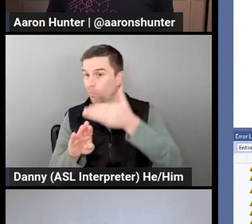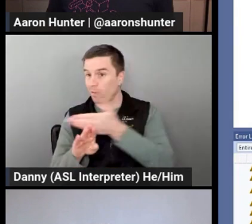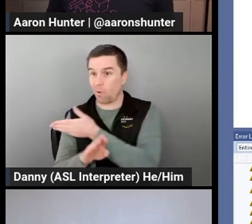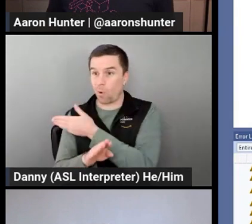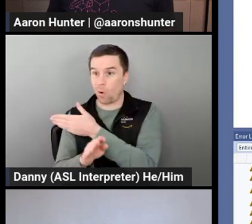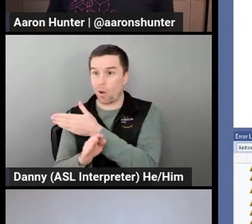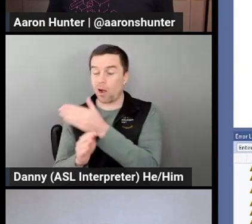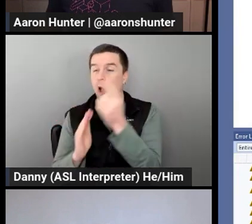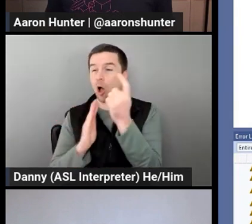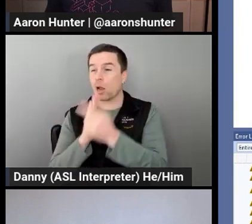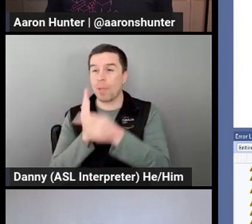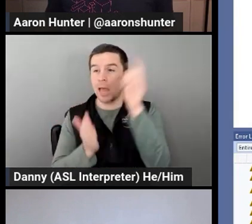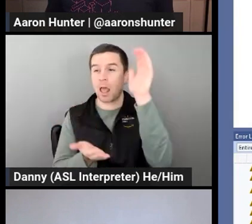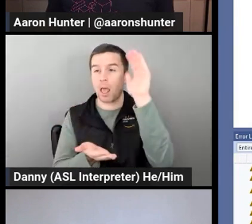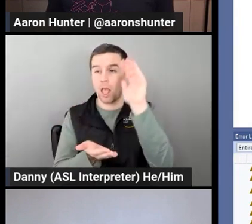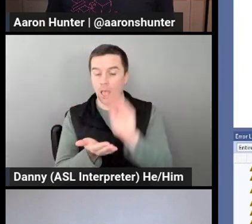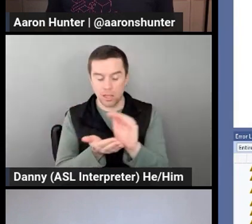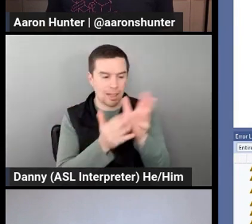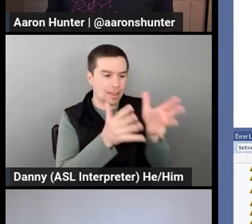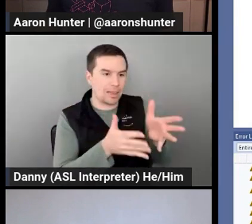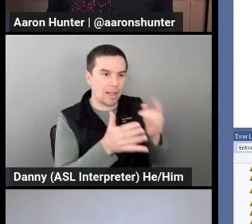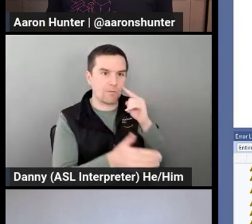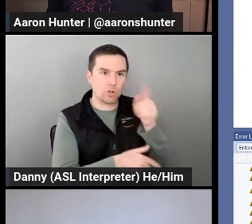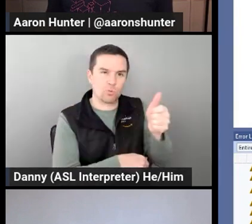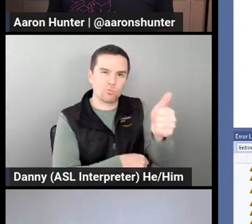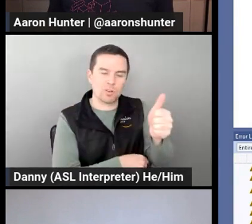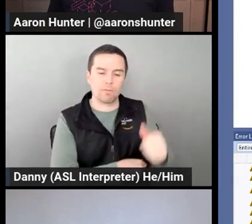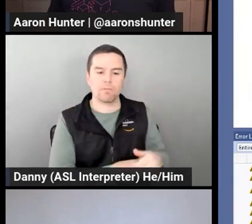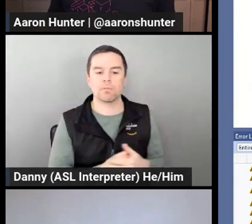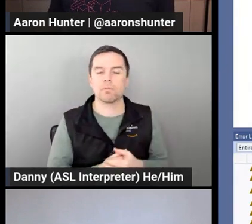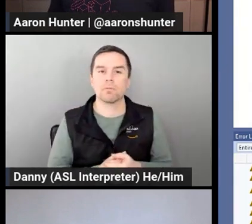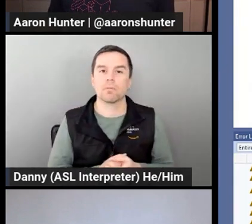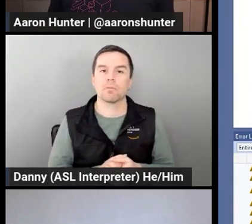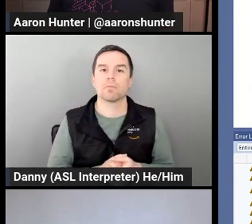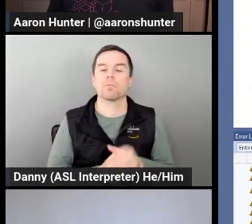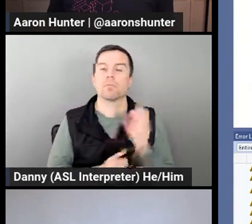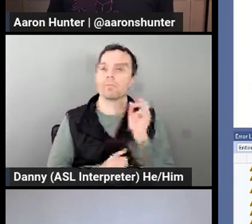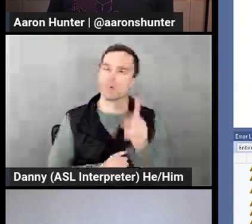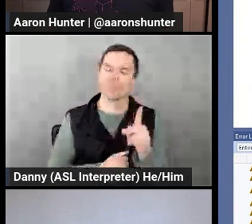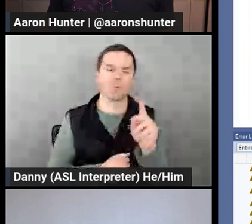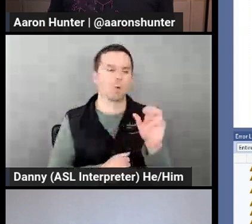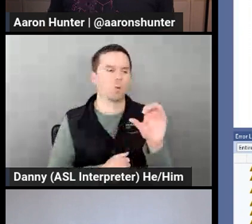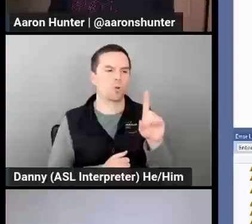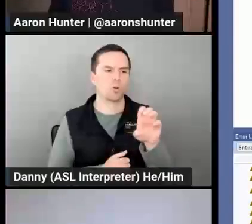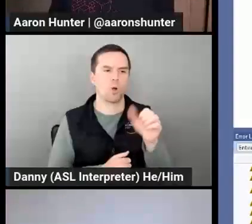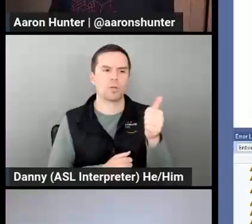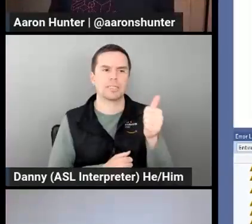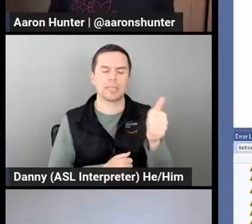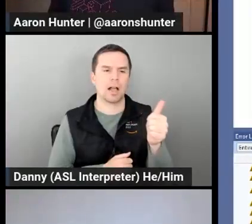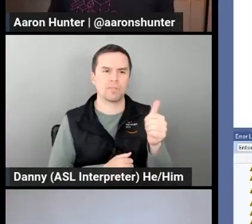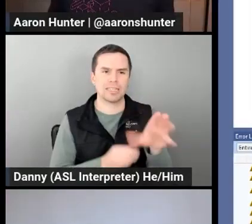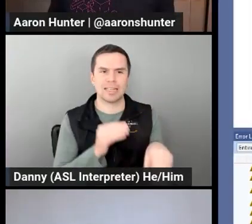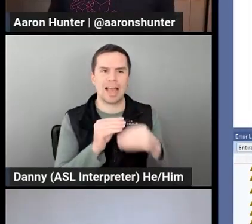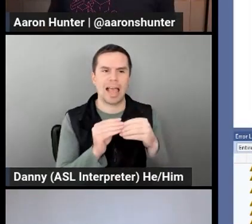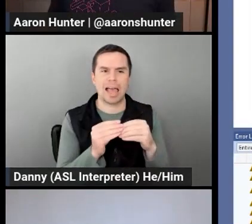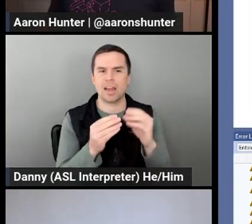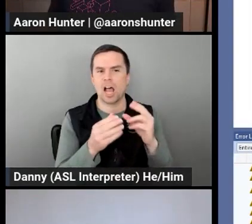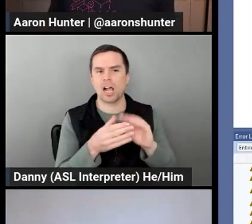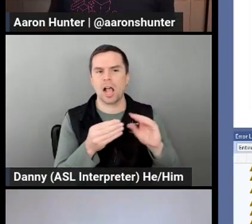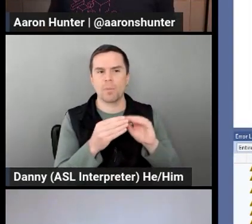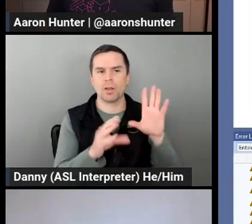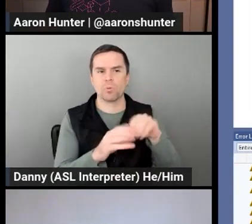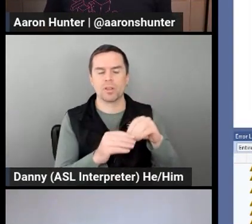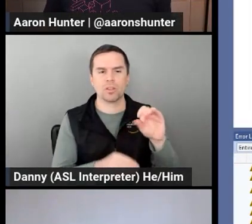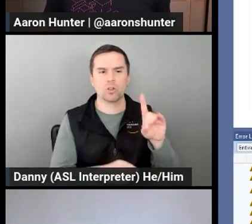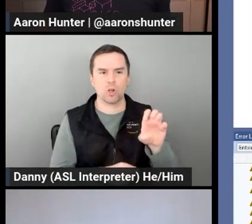of manually do the changes. Okay. But what about the code itself? So if I have code that's calling an API, does it annotate anything in the code, like a comment of like, you need to change?